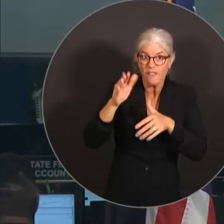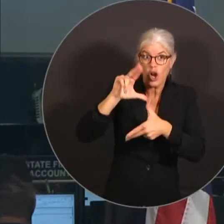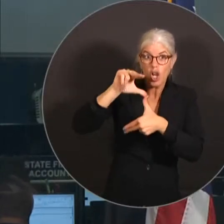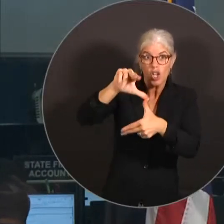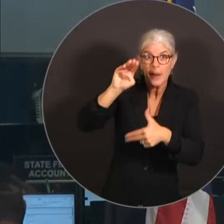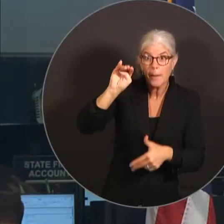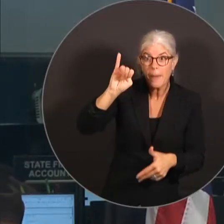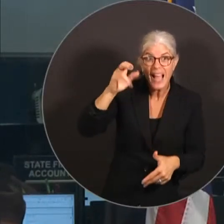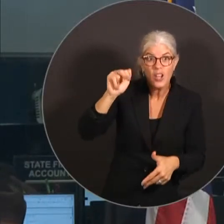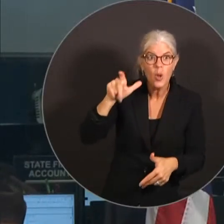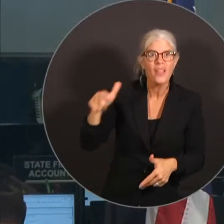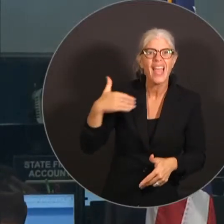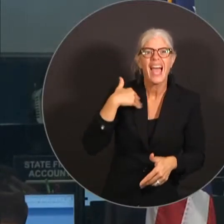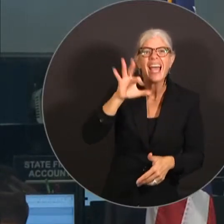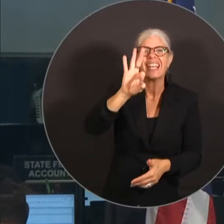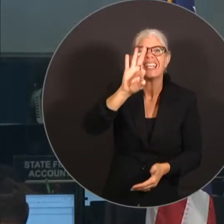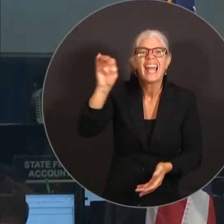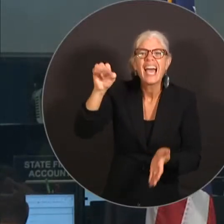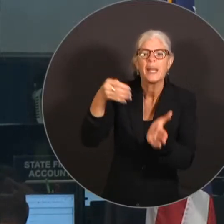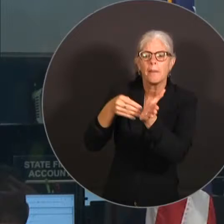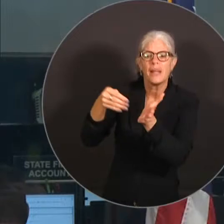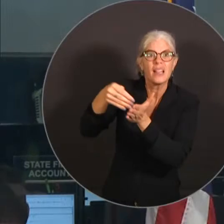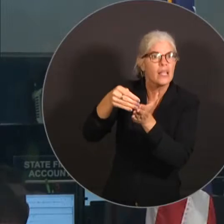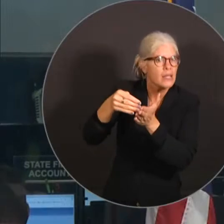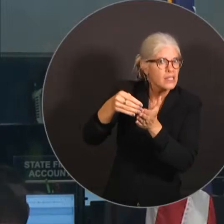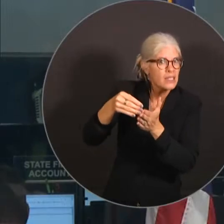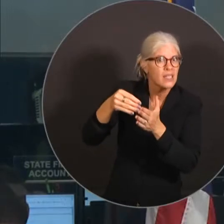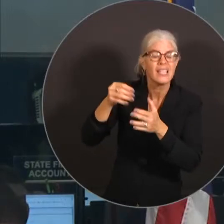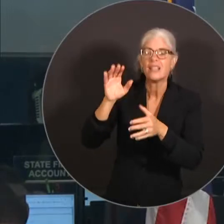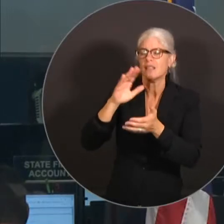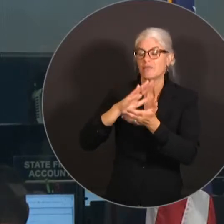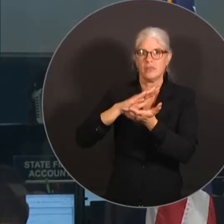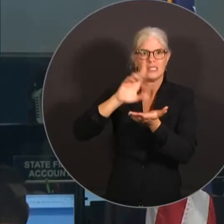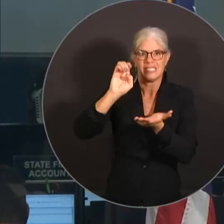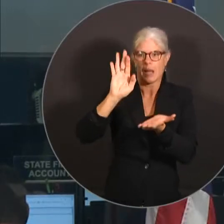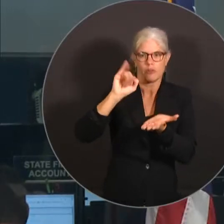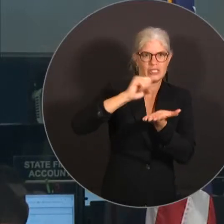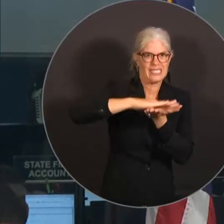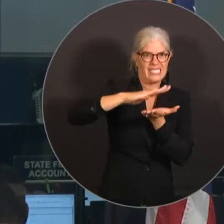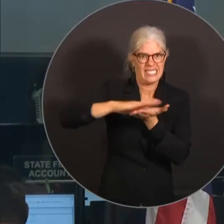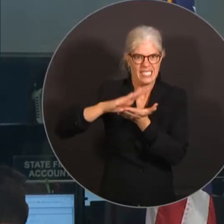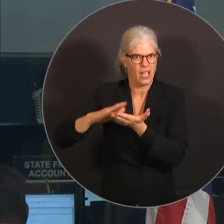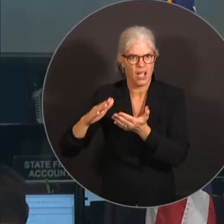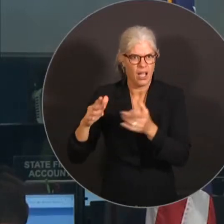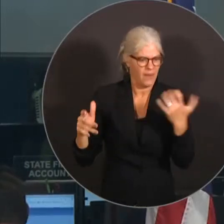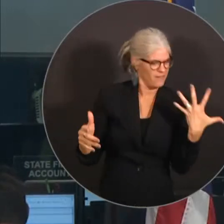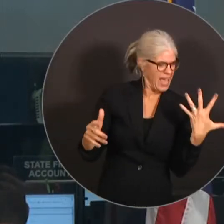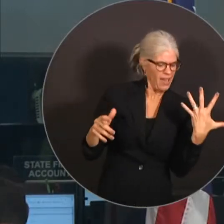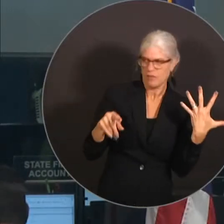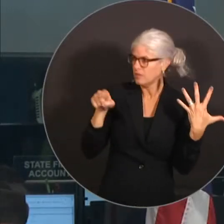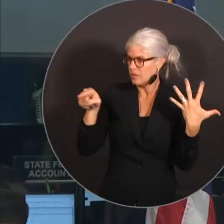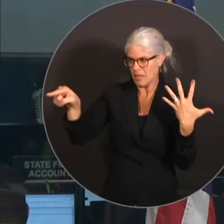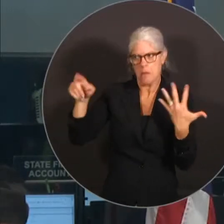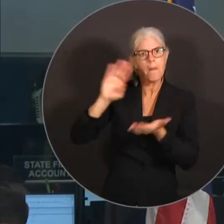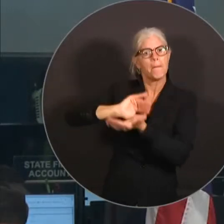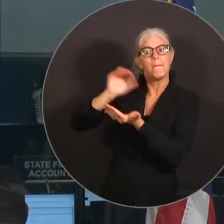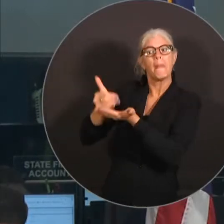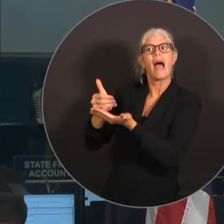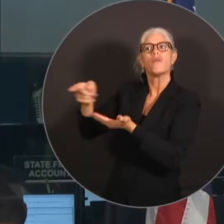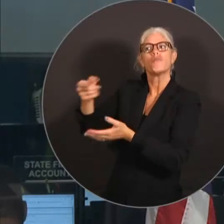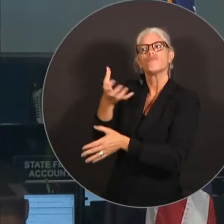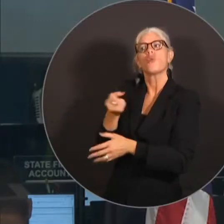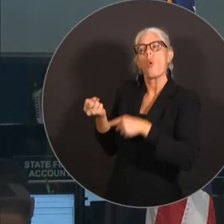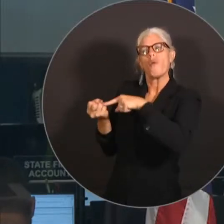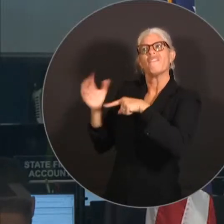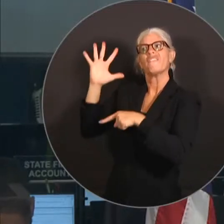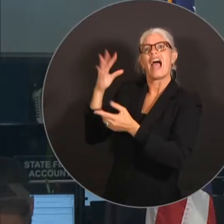of debris cleanup. And I think their annual budget was $5 million. So they obviously need that reimbursement.